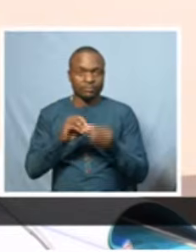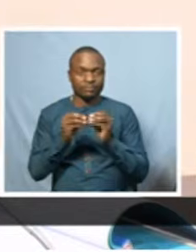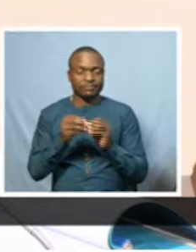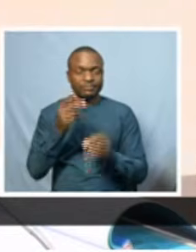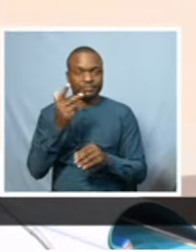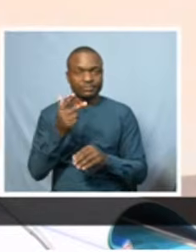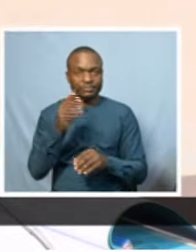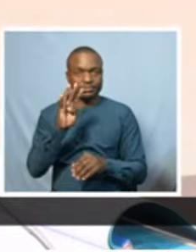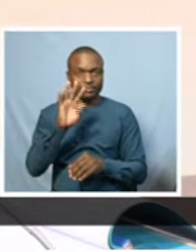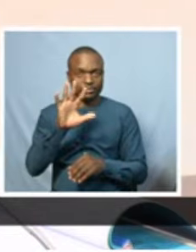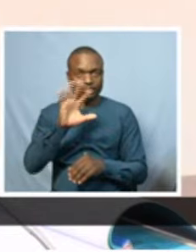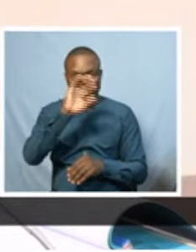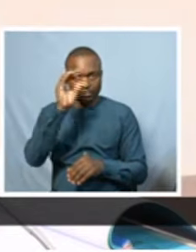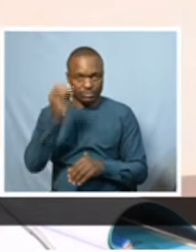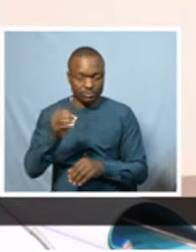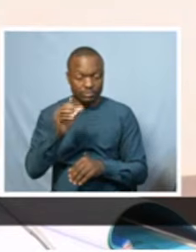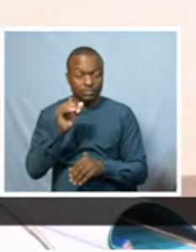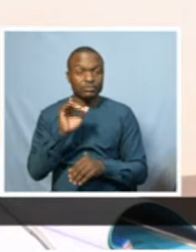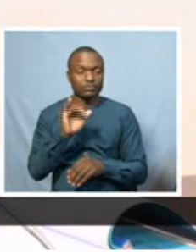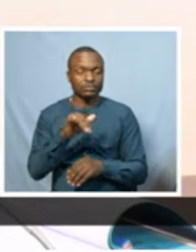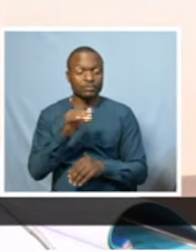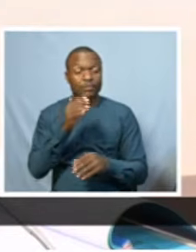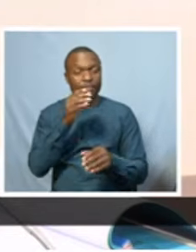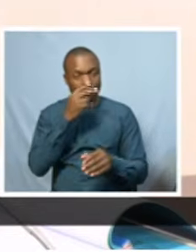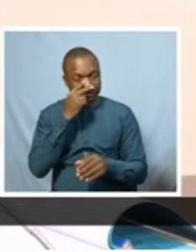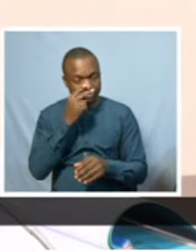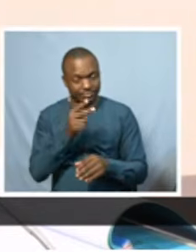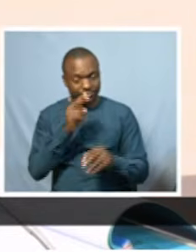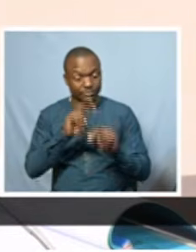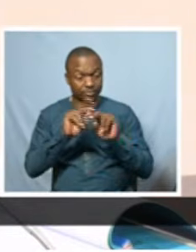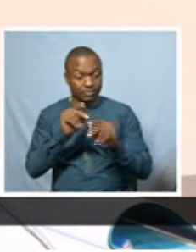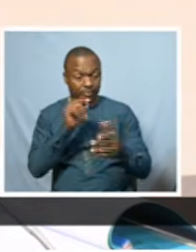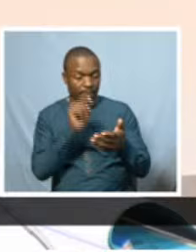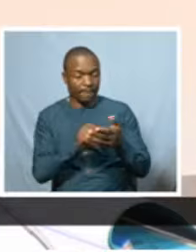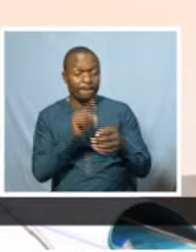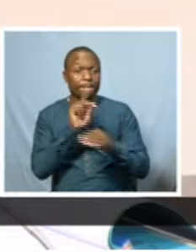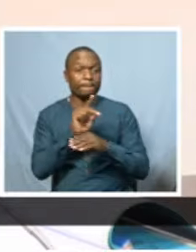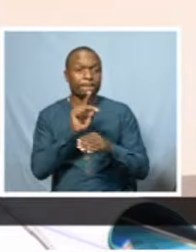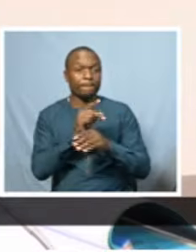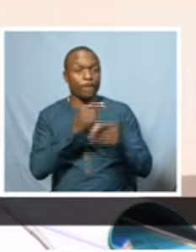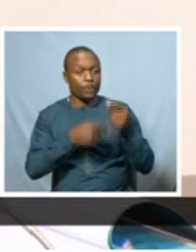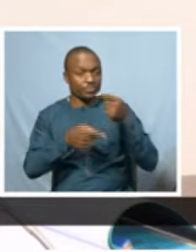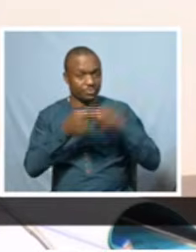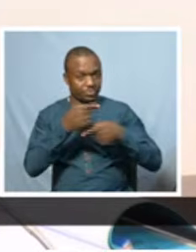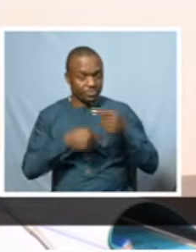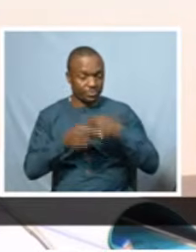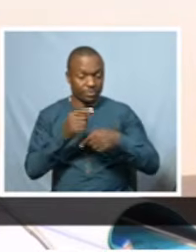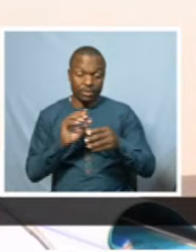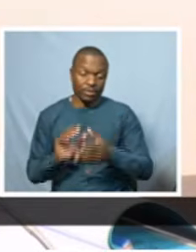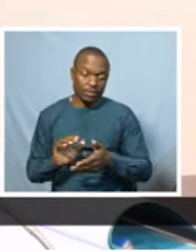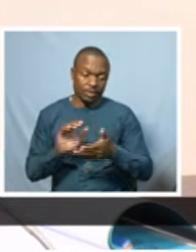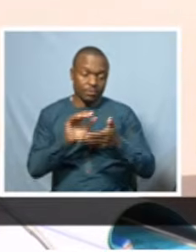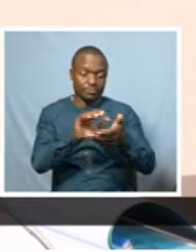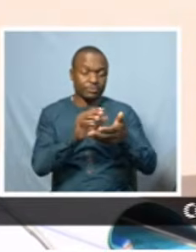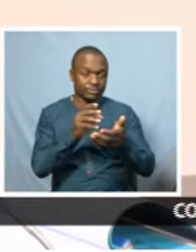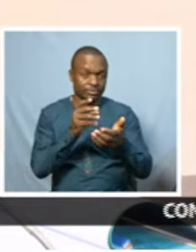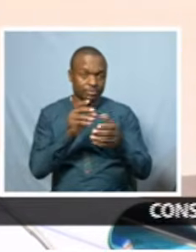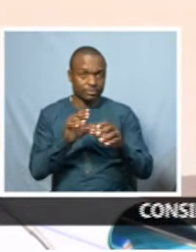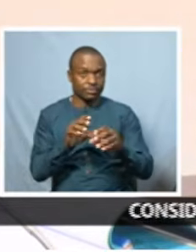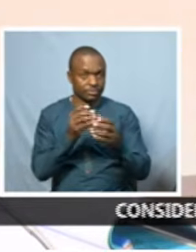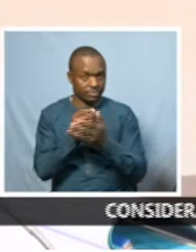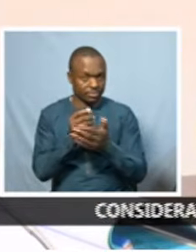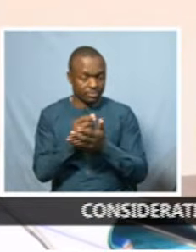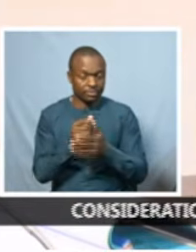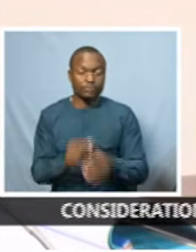is 45%. Yes. So, Chair, you would note that this project is coming from reallocated funds.